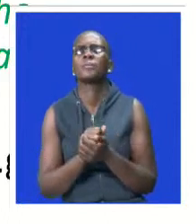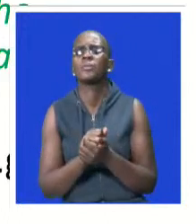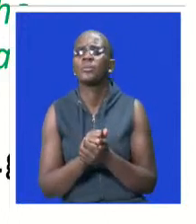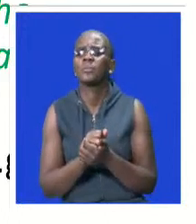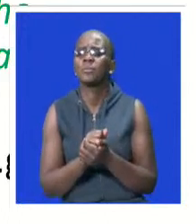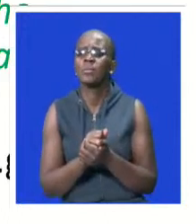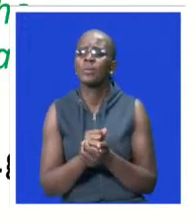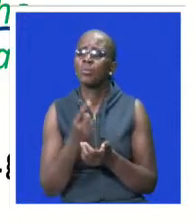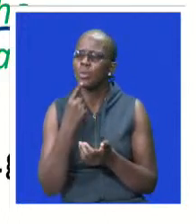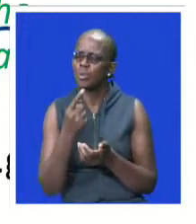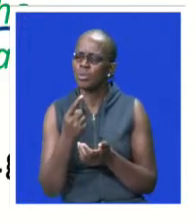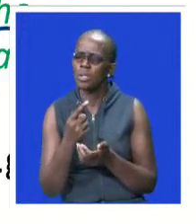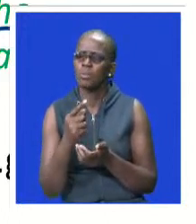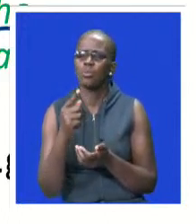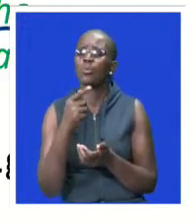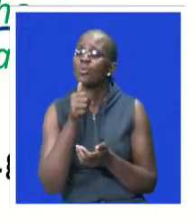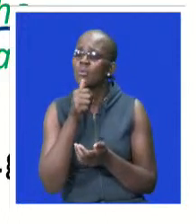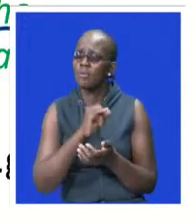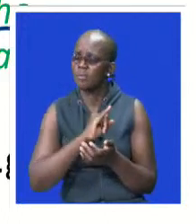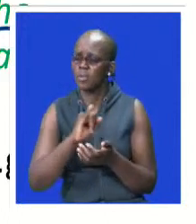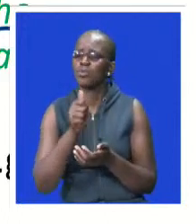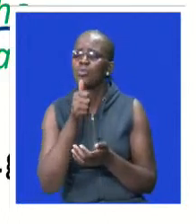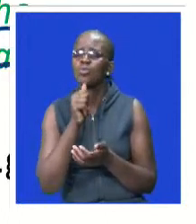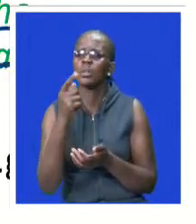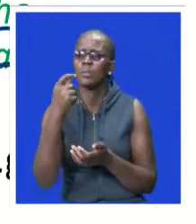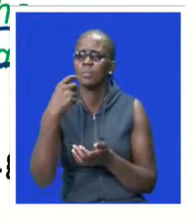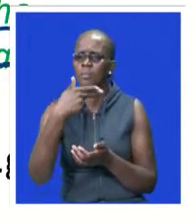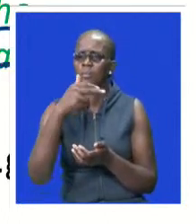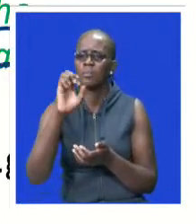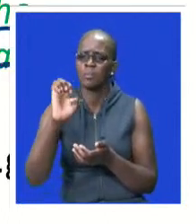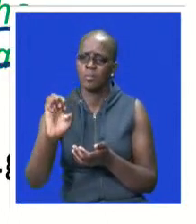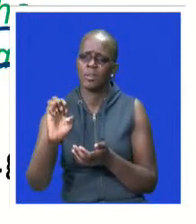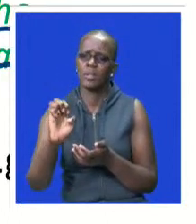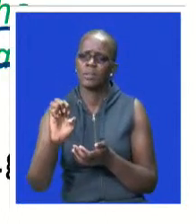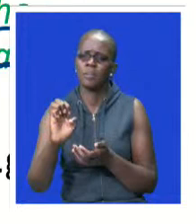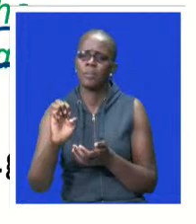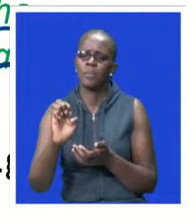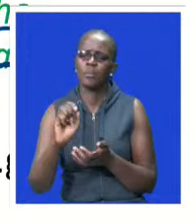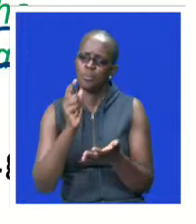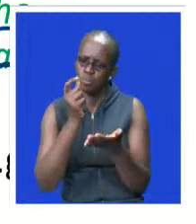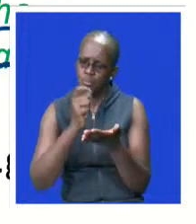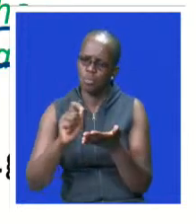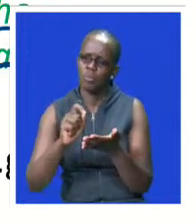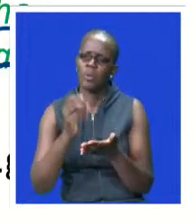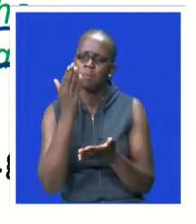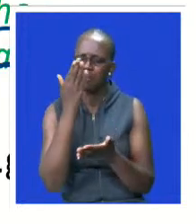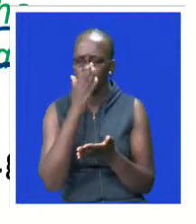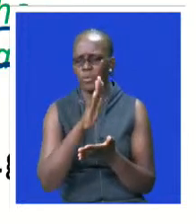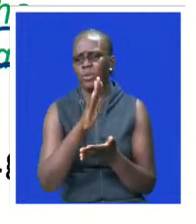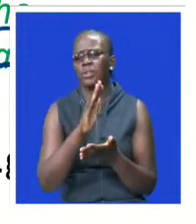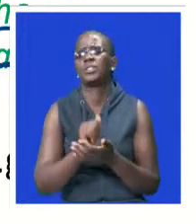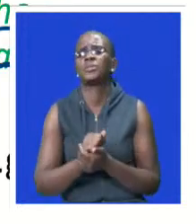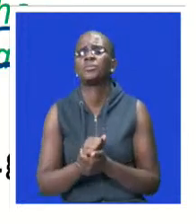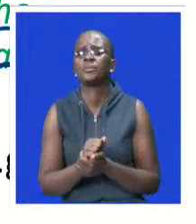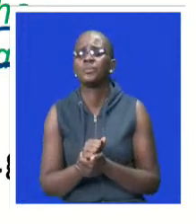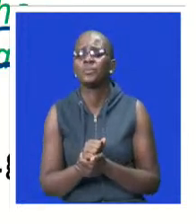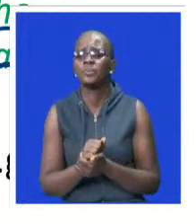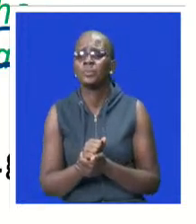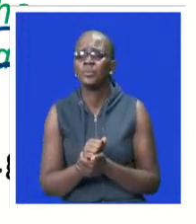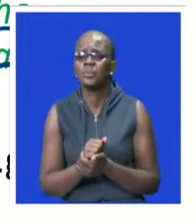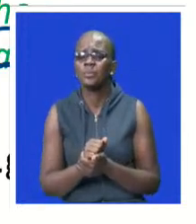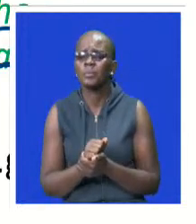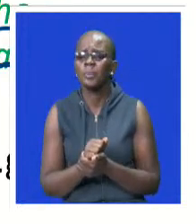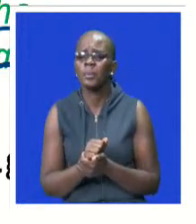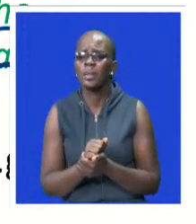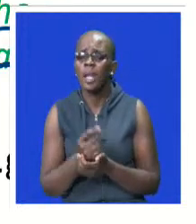has been completed, as an example here. The application form has been completed. So if you pay attention or close